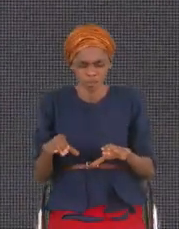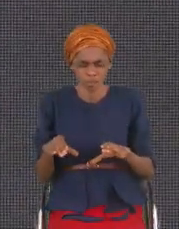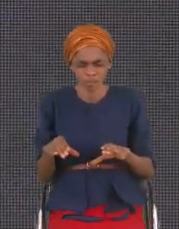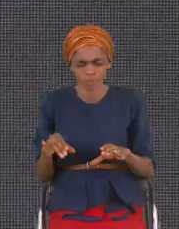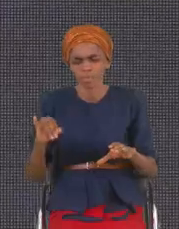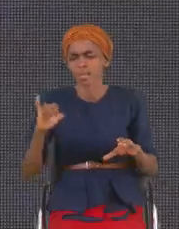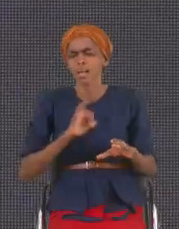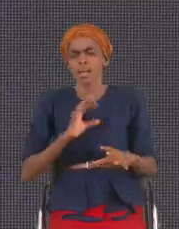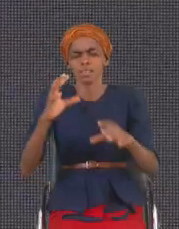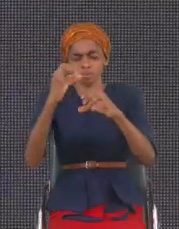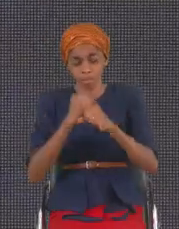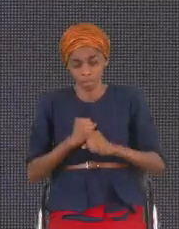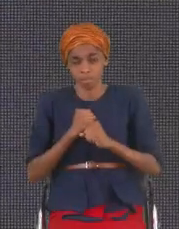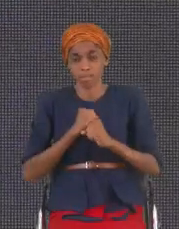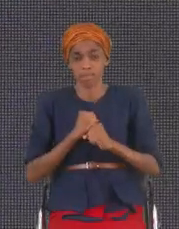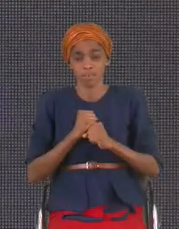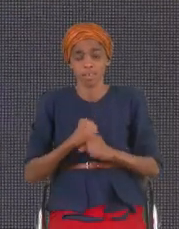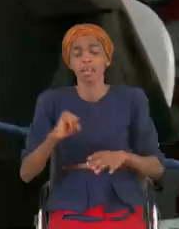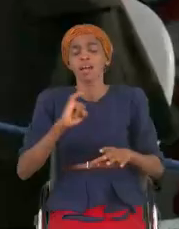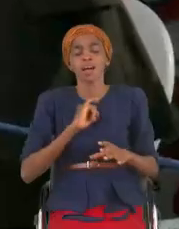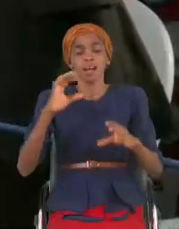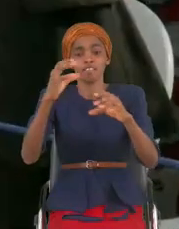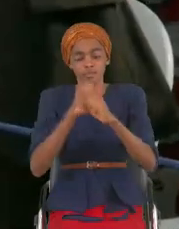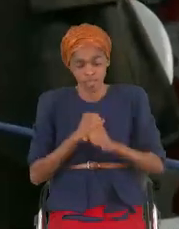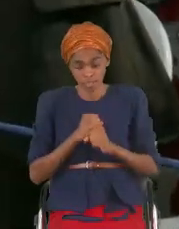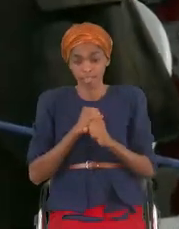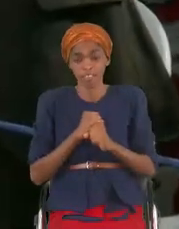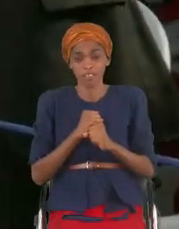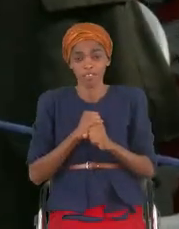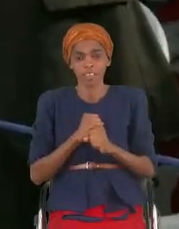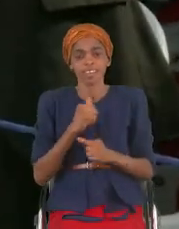I receive. I receive